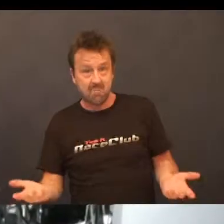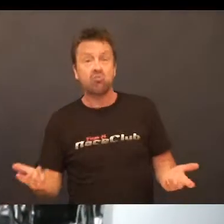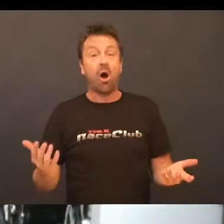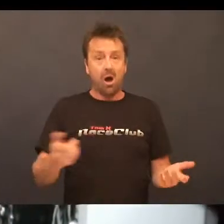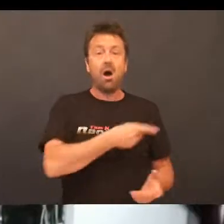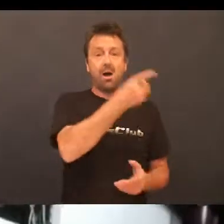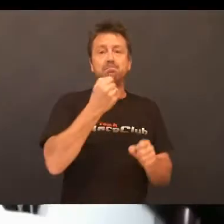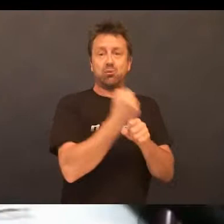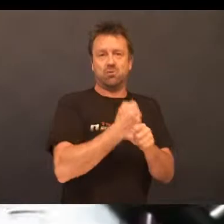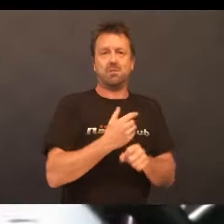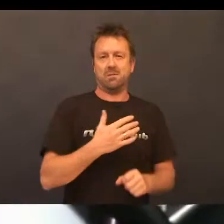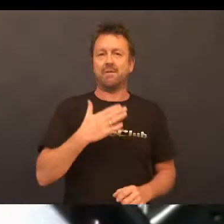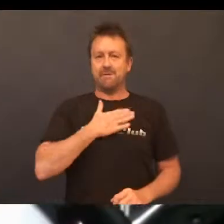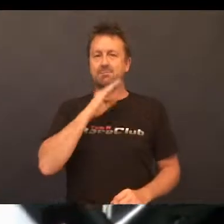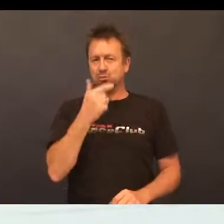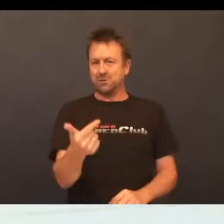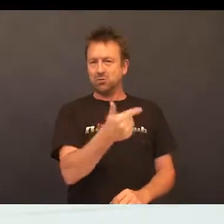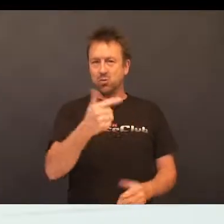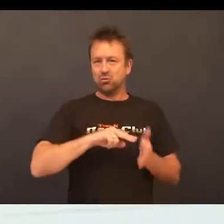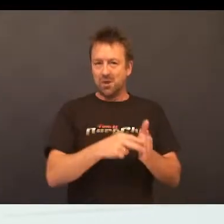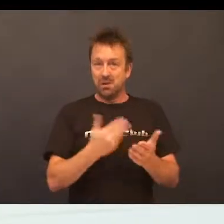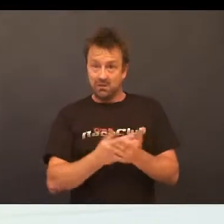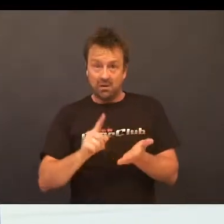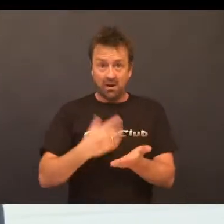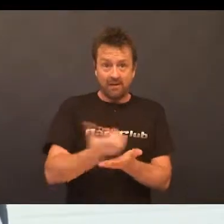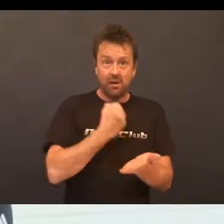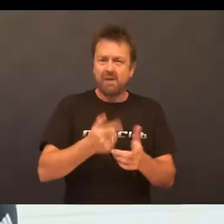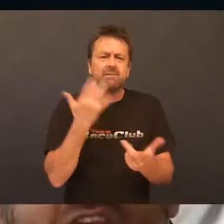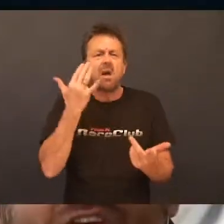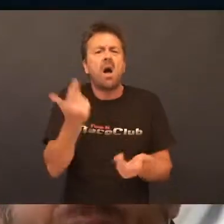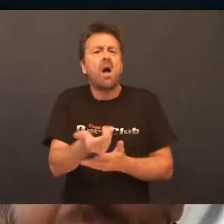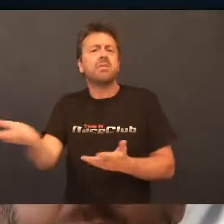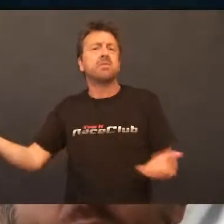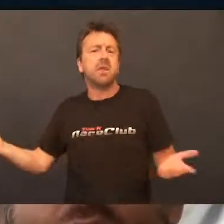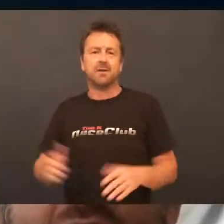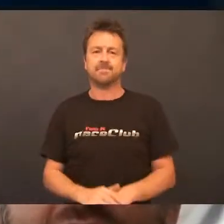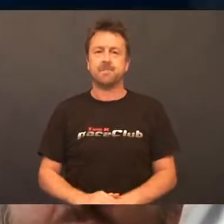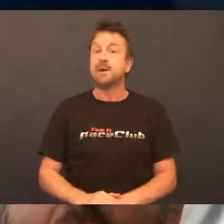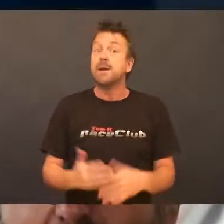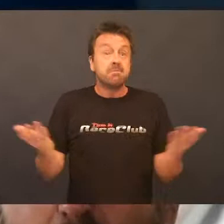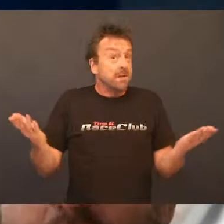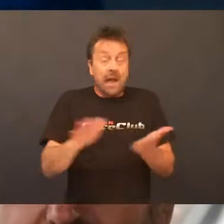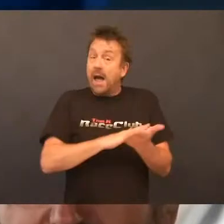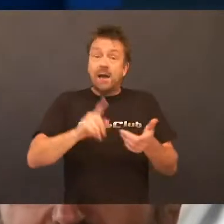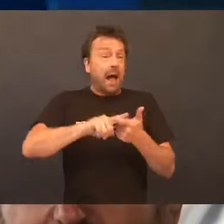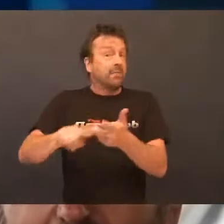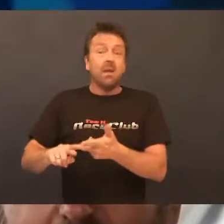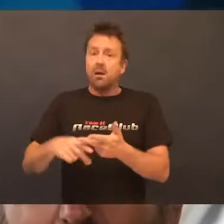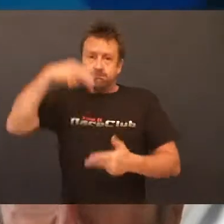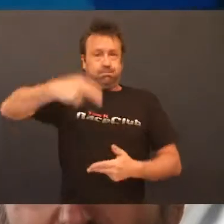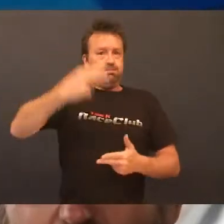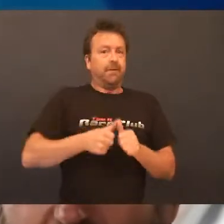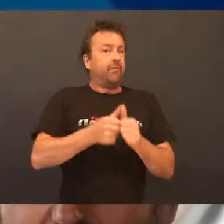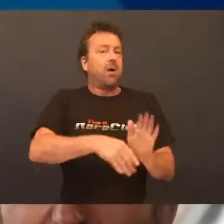gases. So the manufacturers are going to use these 2 recovery systems? Or will there be others? There are no others imposed